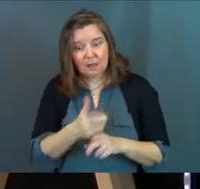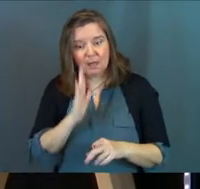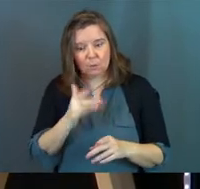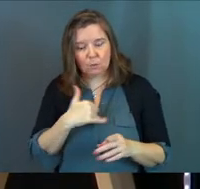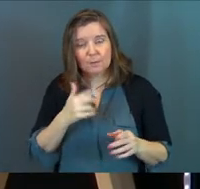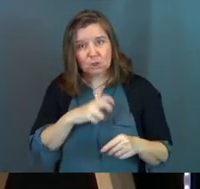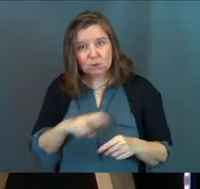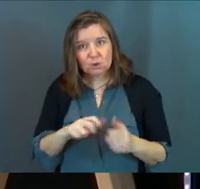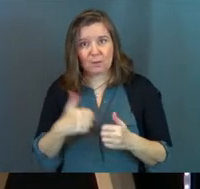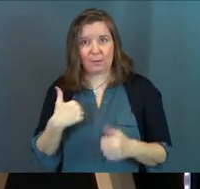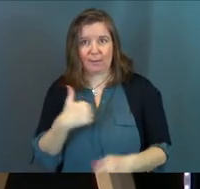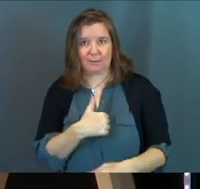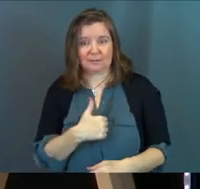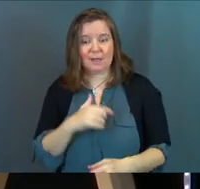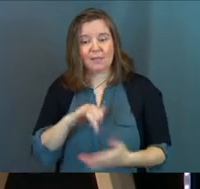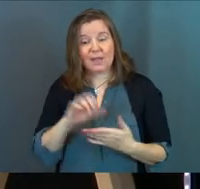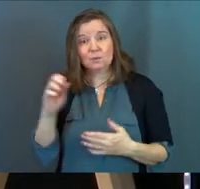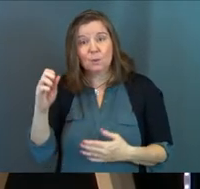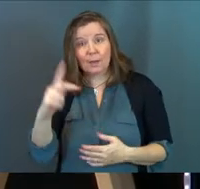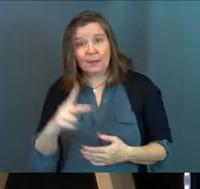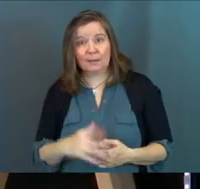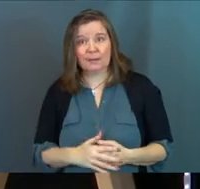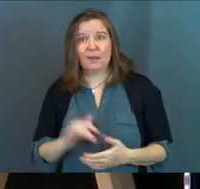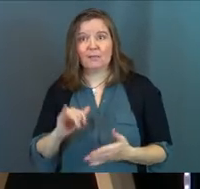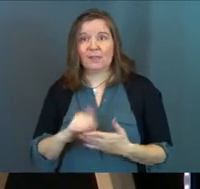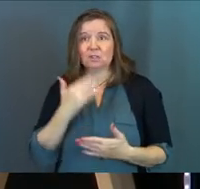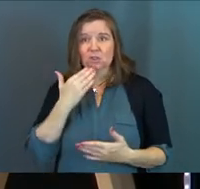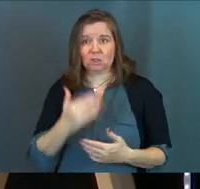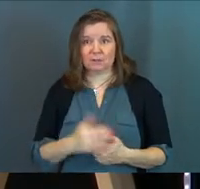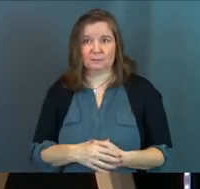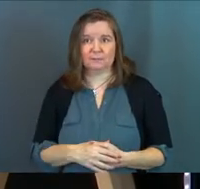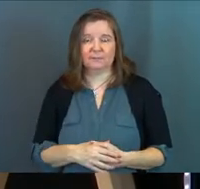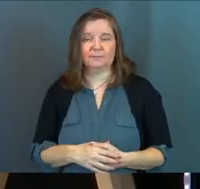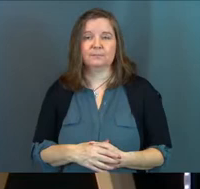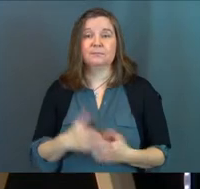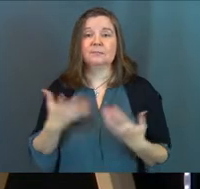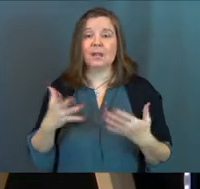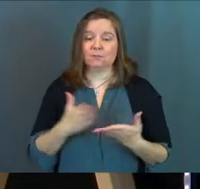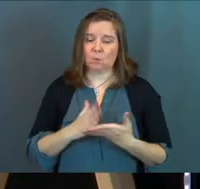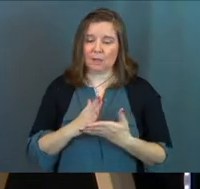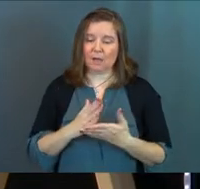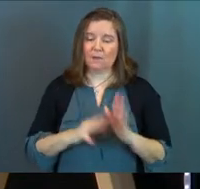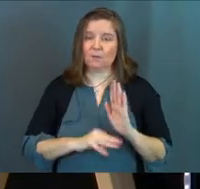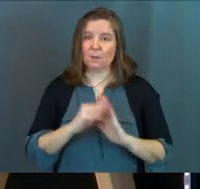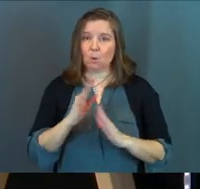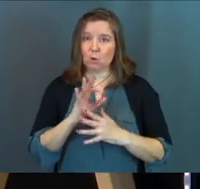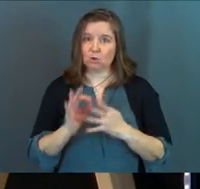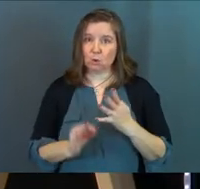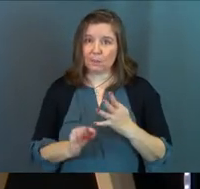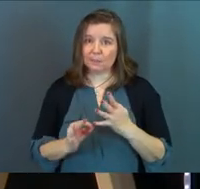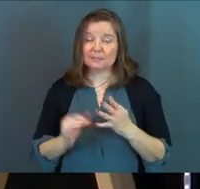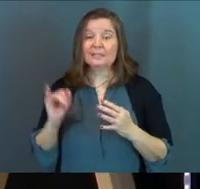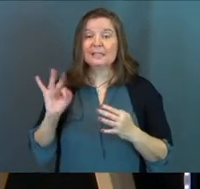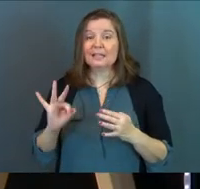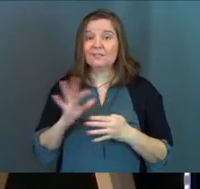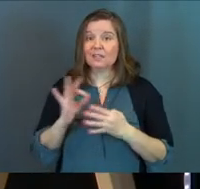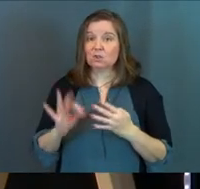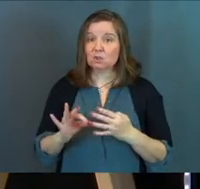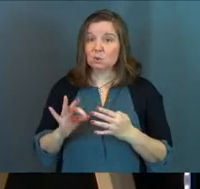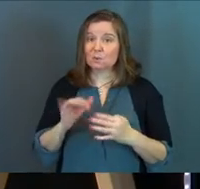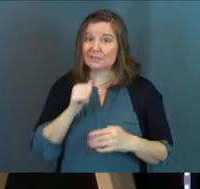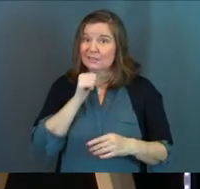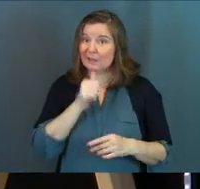it's going to be a journey with us. And that's okay. And that's good. After we allow for their moral choice, if they